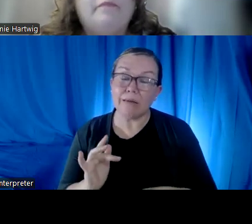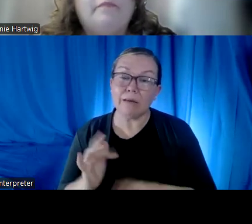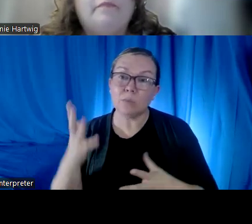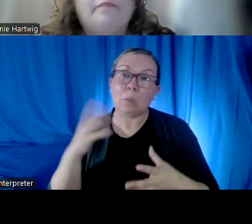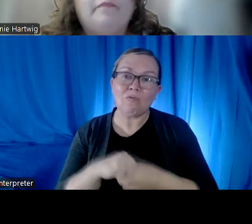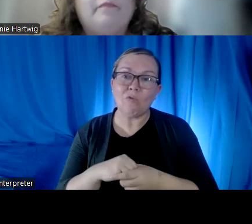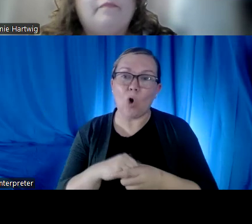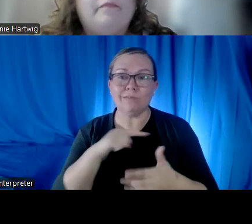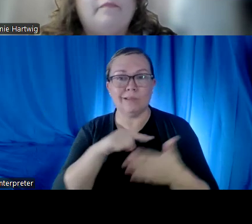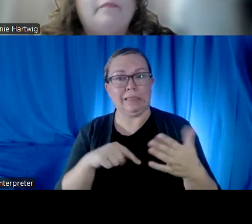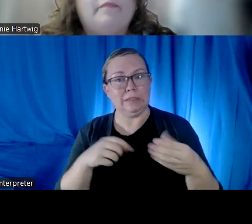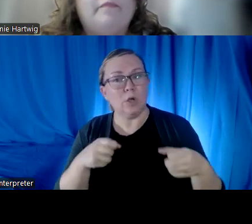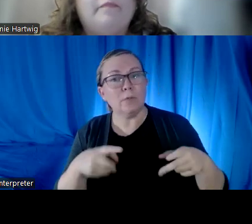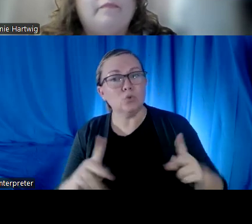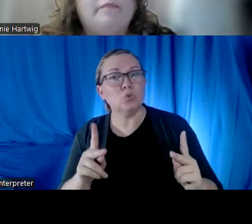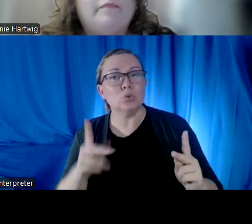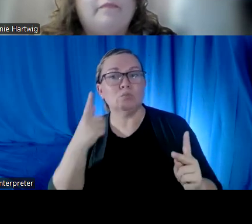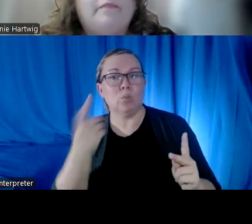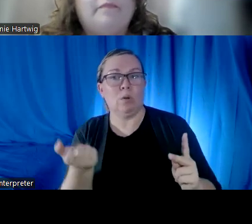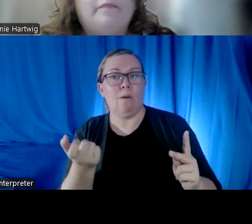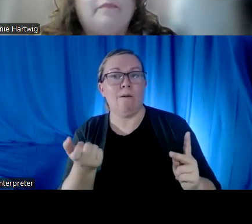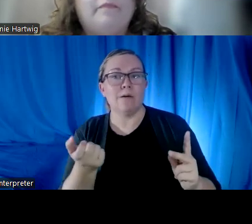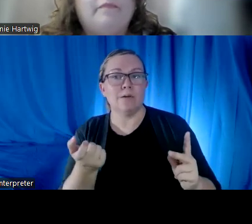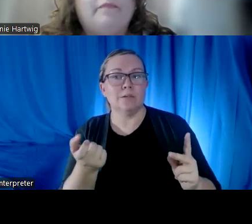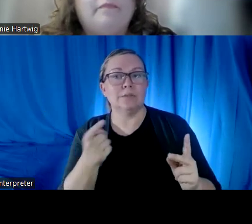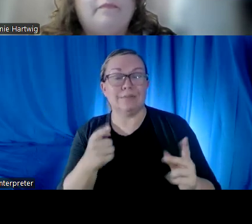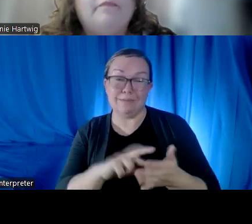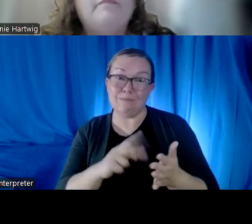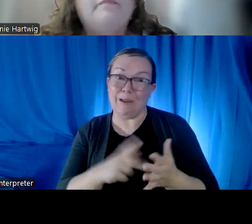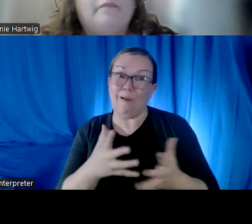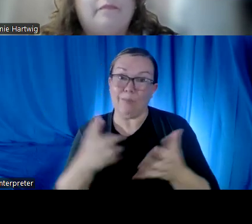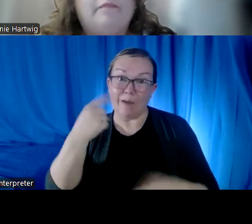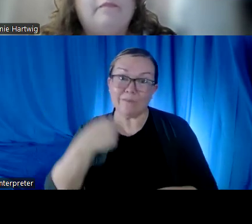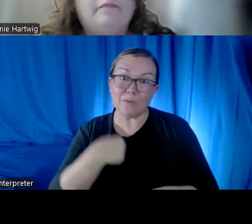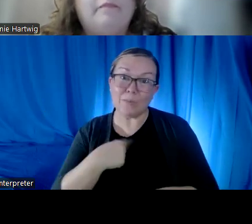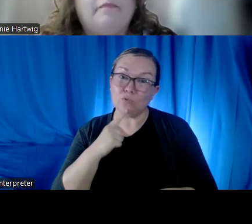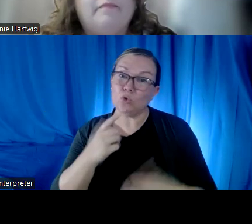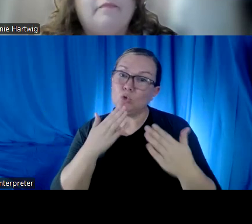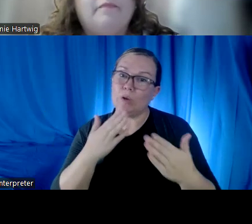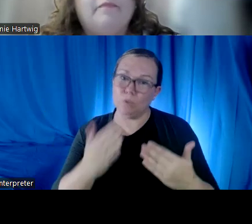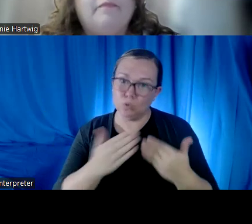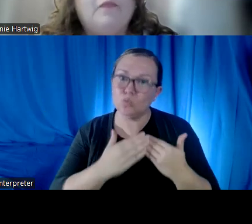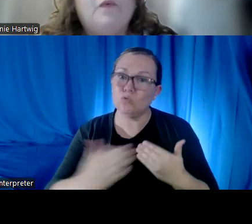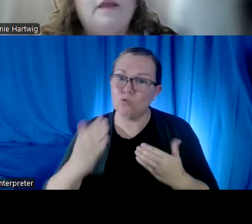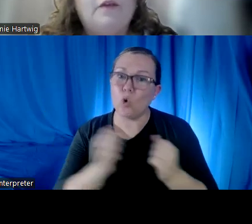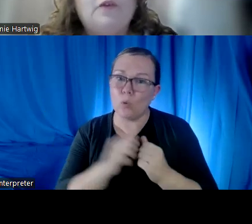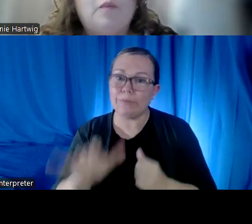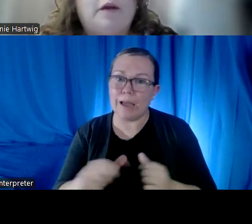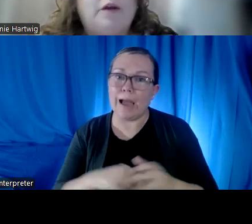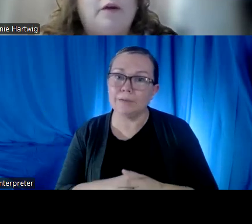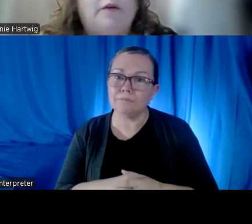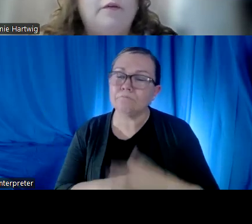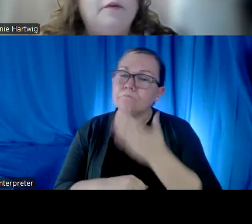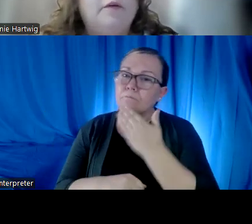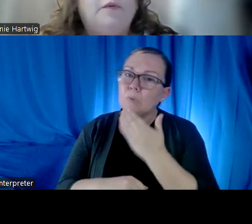these opportunities because they've meant a lot to me, and I'm grateful to move forward with it. Thank you so